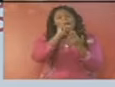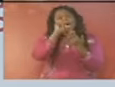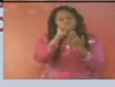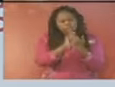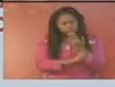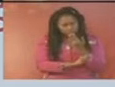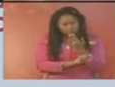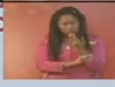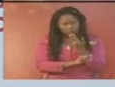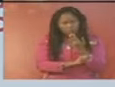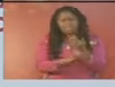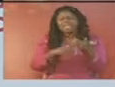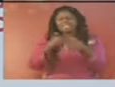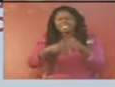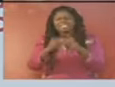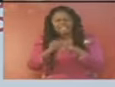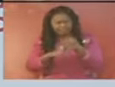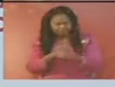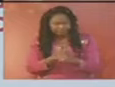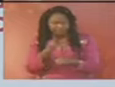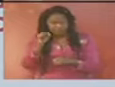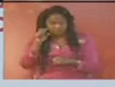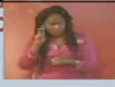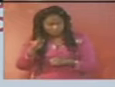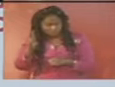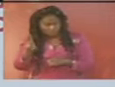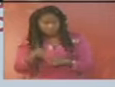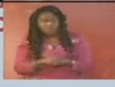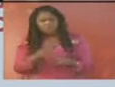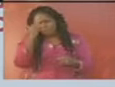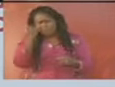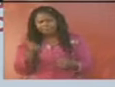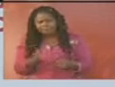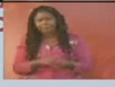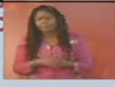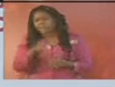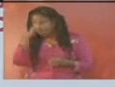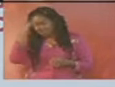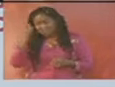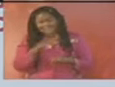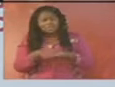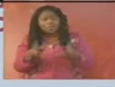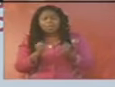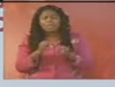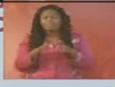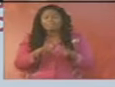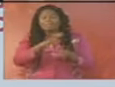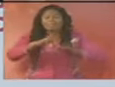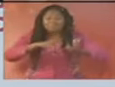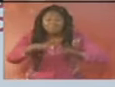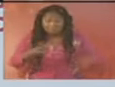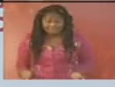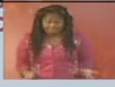persons when we hopefully start the COVID vaccination drive.